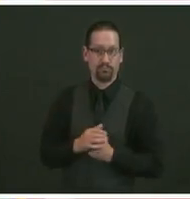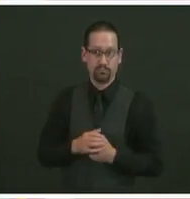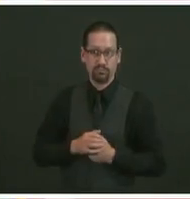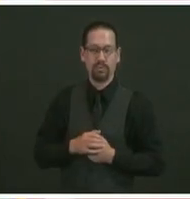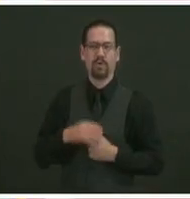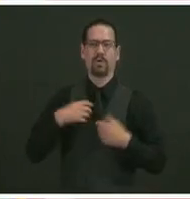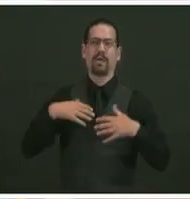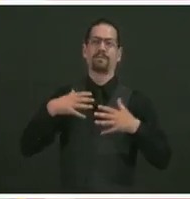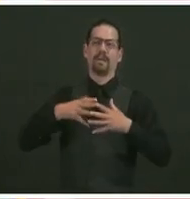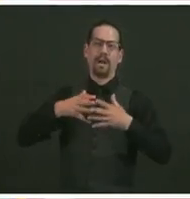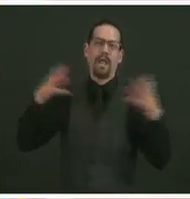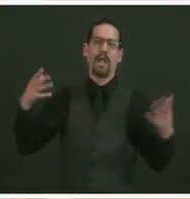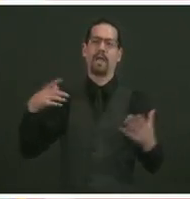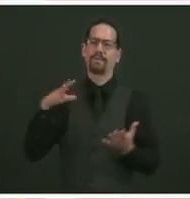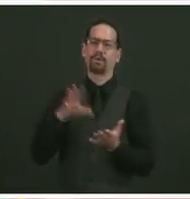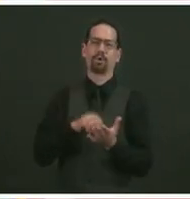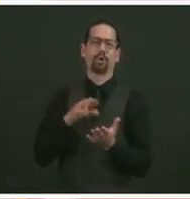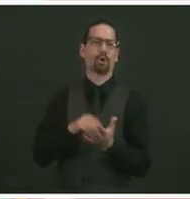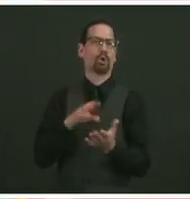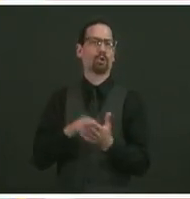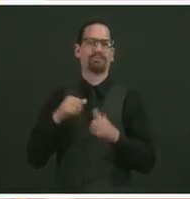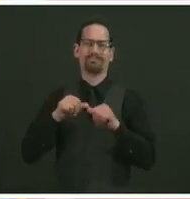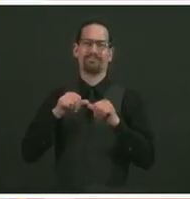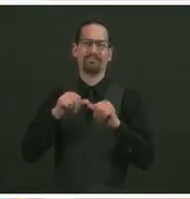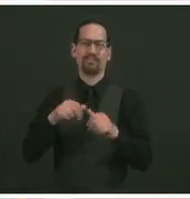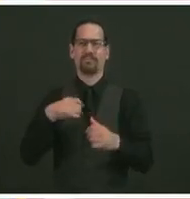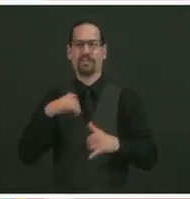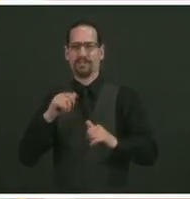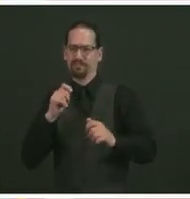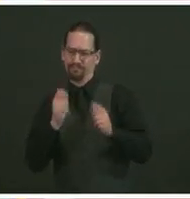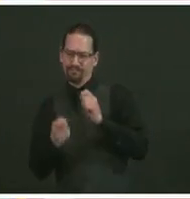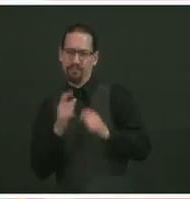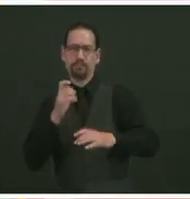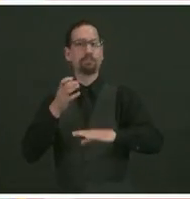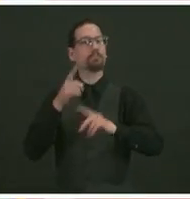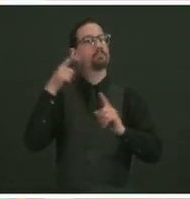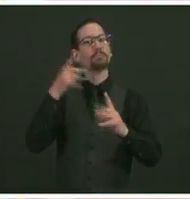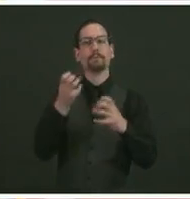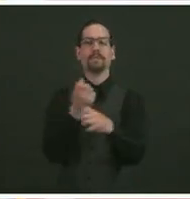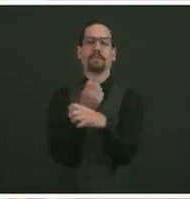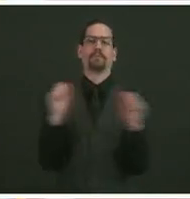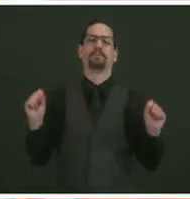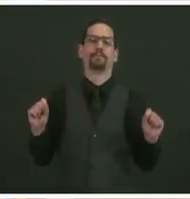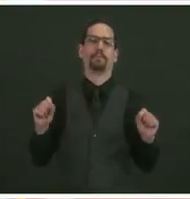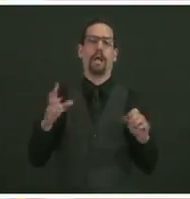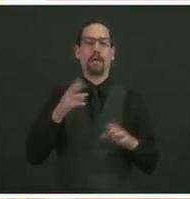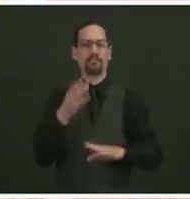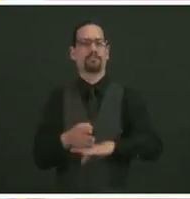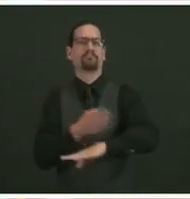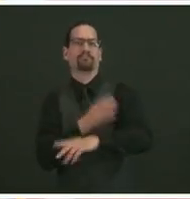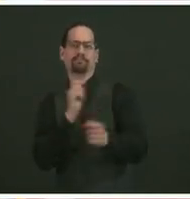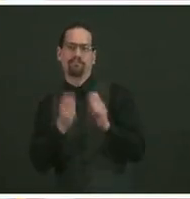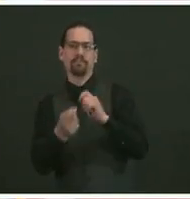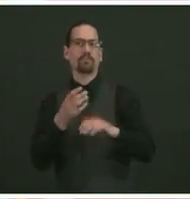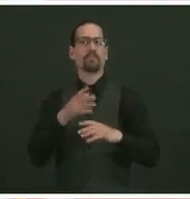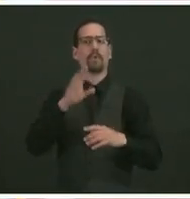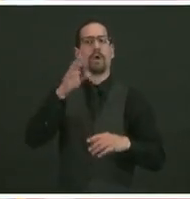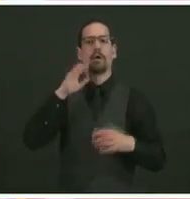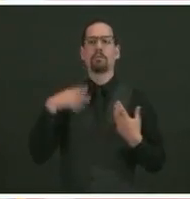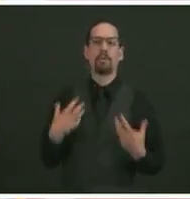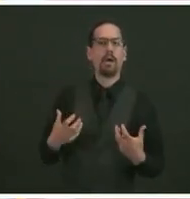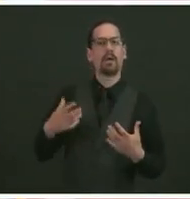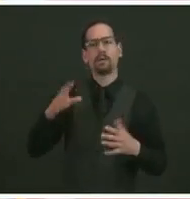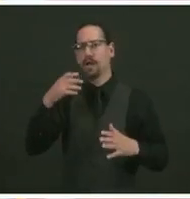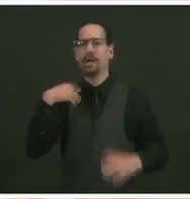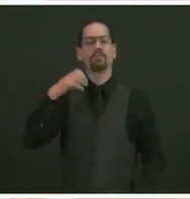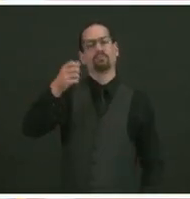going to be in a much safer place. And I would just ask us to hold on a little bit longer. And I know what I'm asking for people to do is hard. It's hard for me. I'm as frustrated